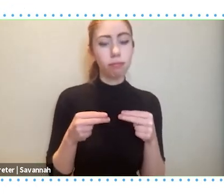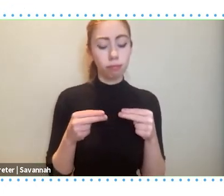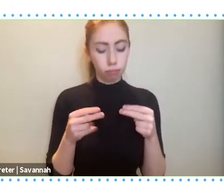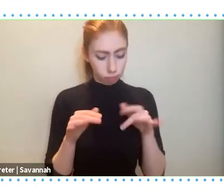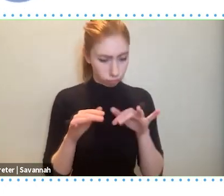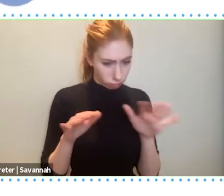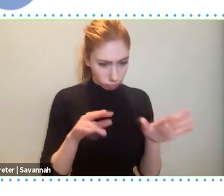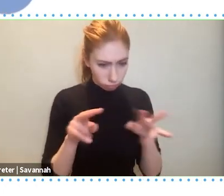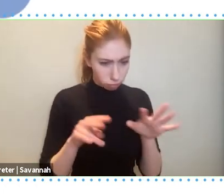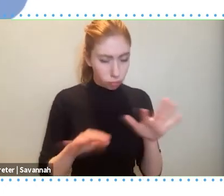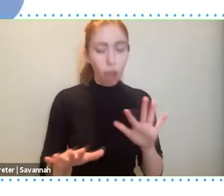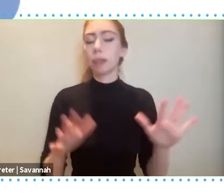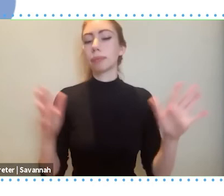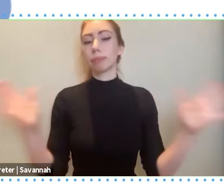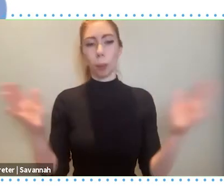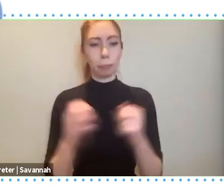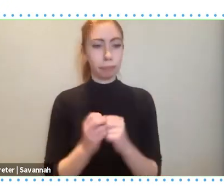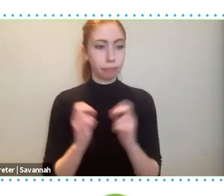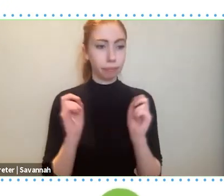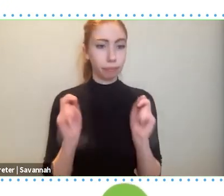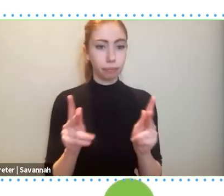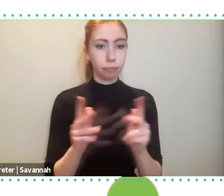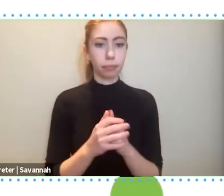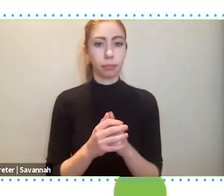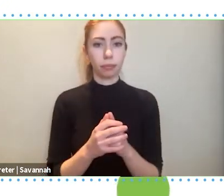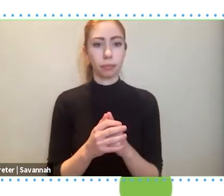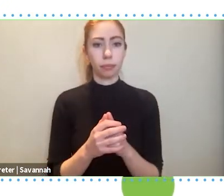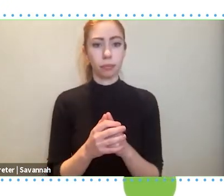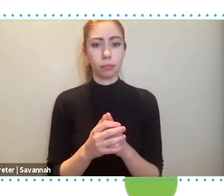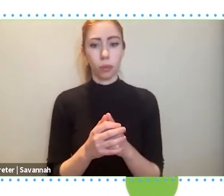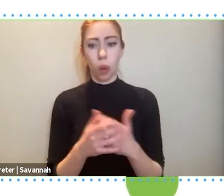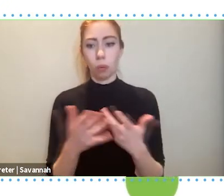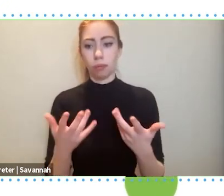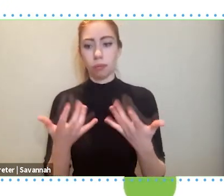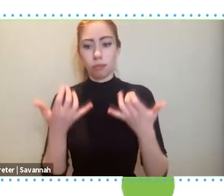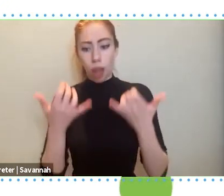things and we did this analytical work and we wrote this report. And again,